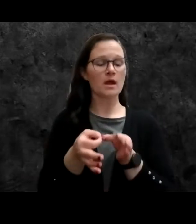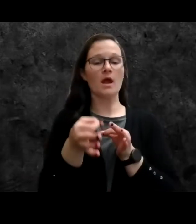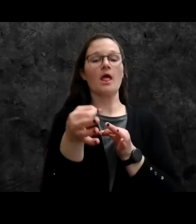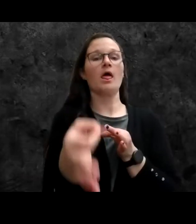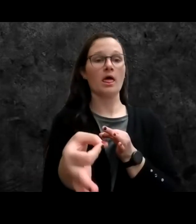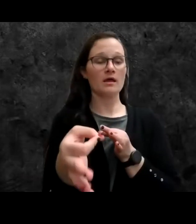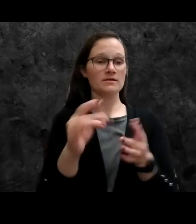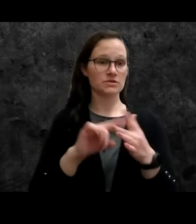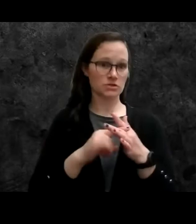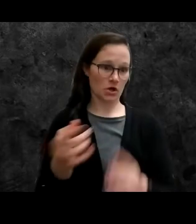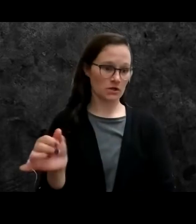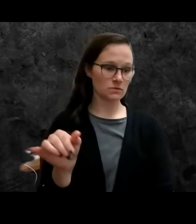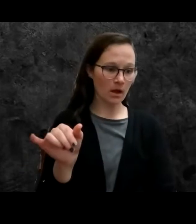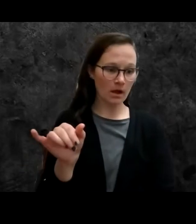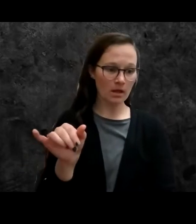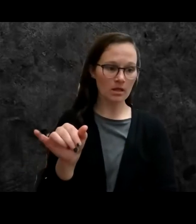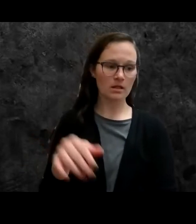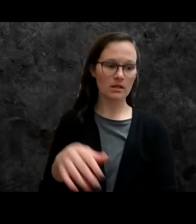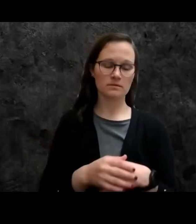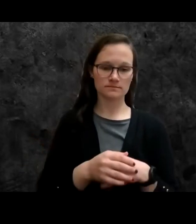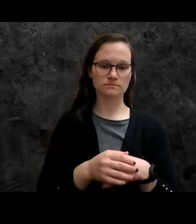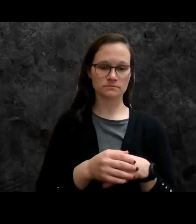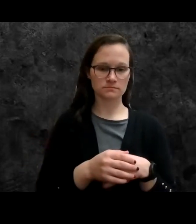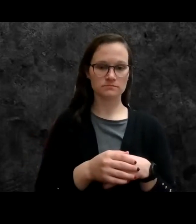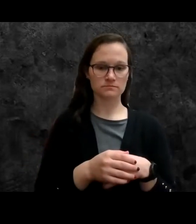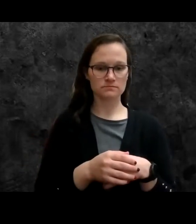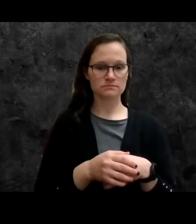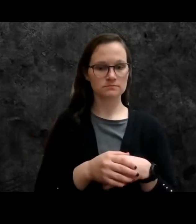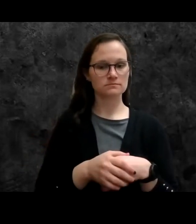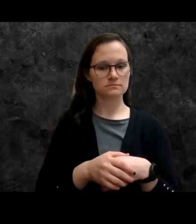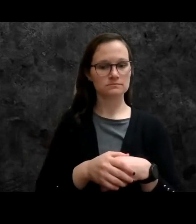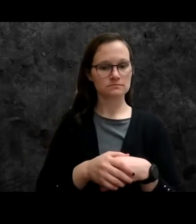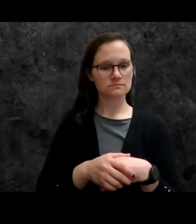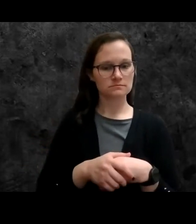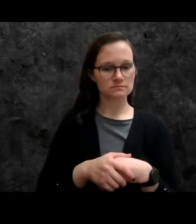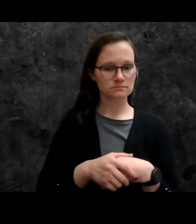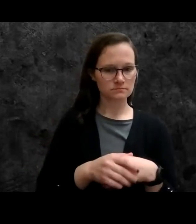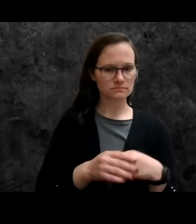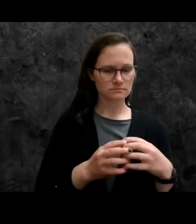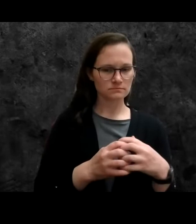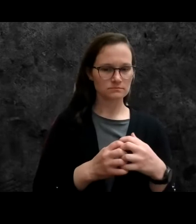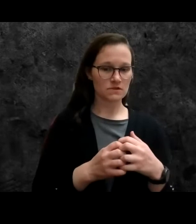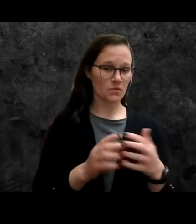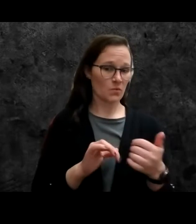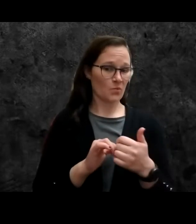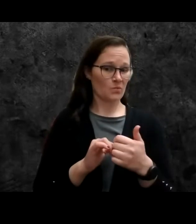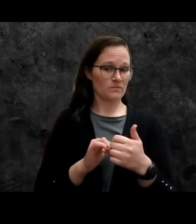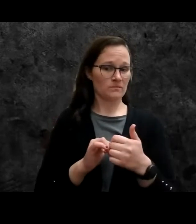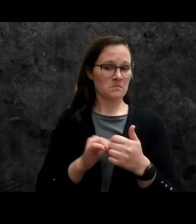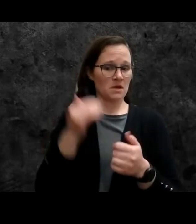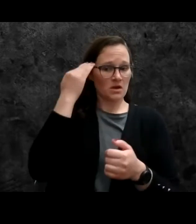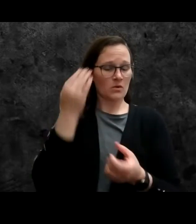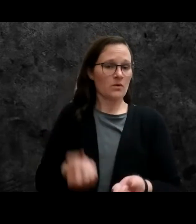we're recognizing, we like a lot of other people, is that we have to learn how to work within this. So that's a recognition that we've got,